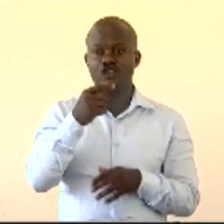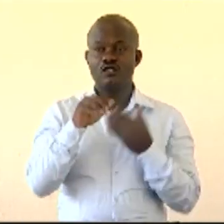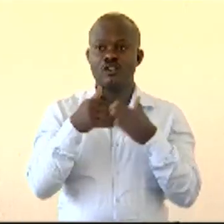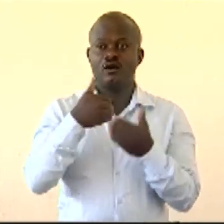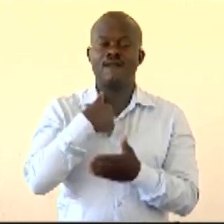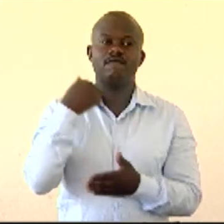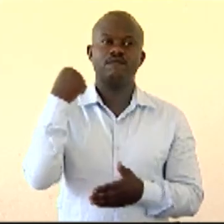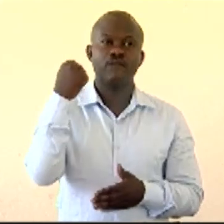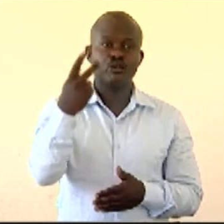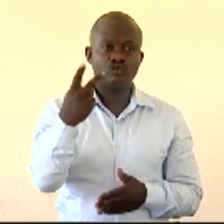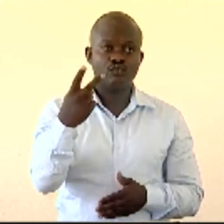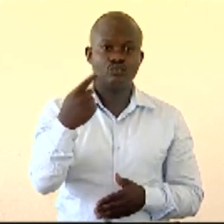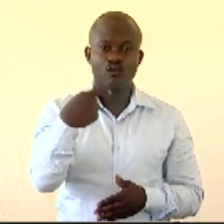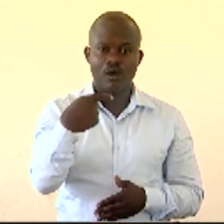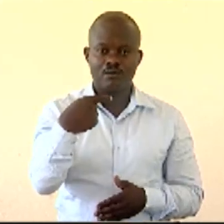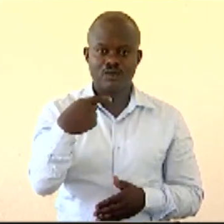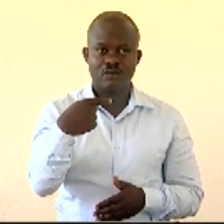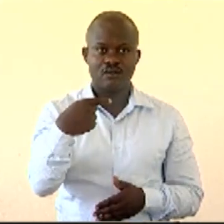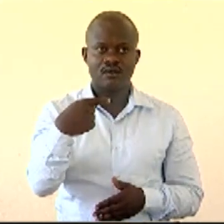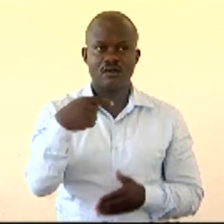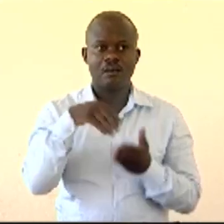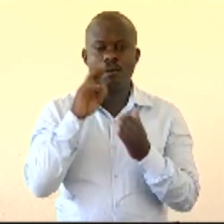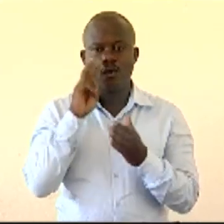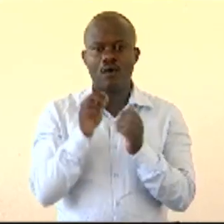2 grams per mole.